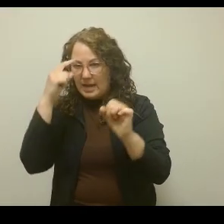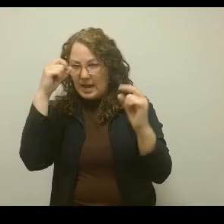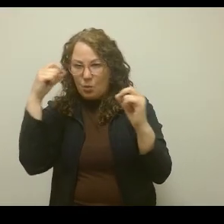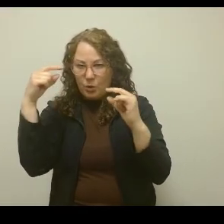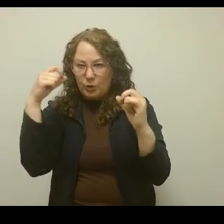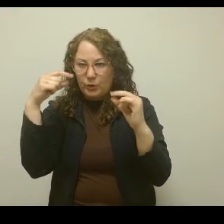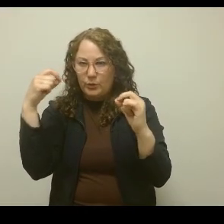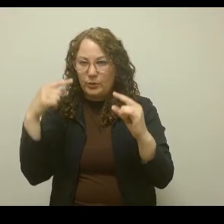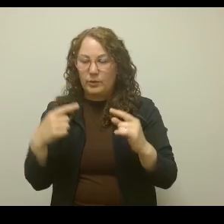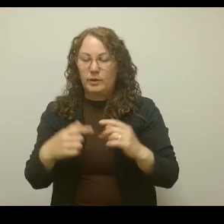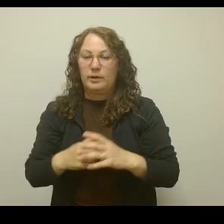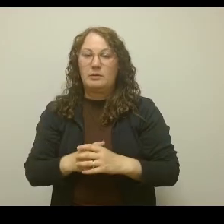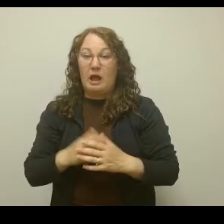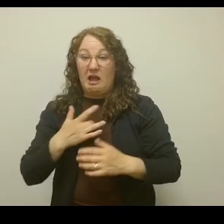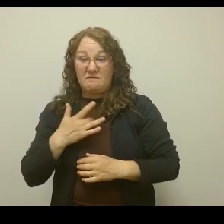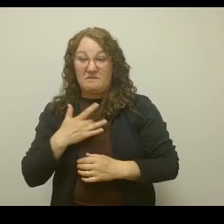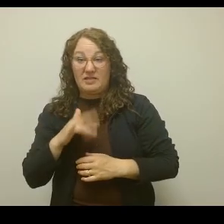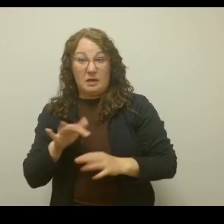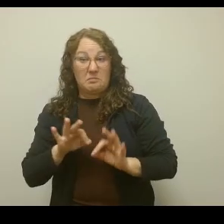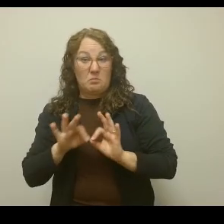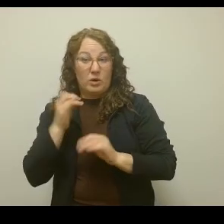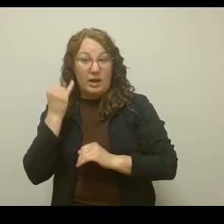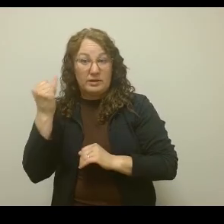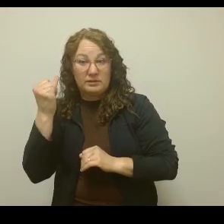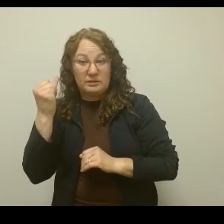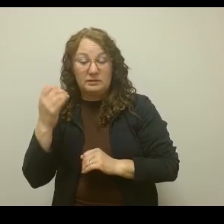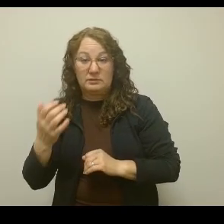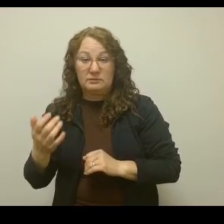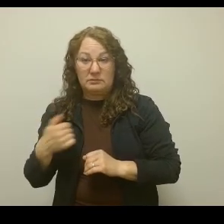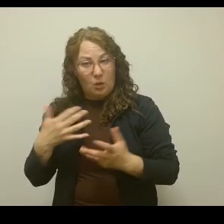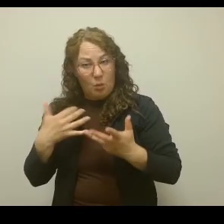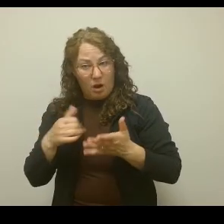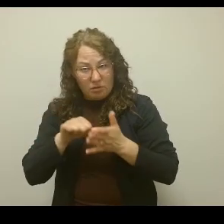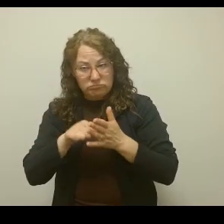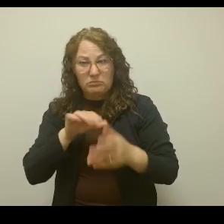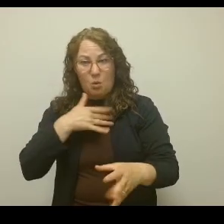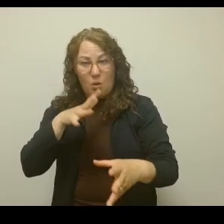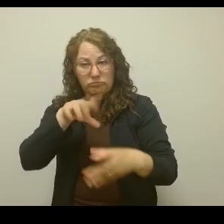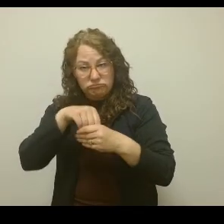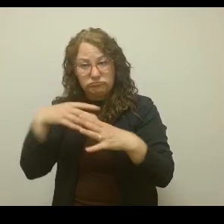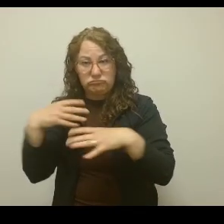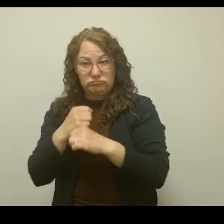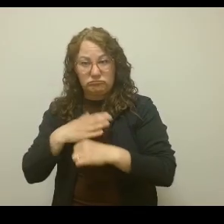networks. I feel that is a key idea that I want to include in my summary.